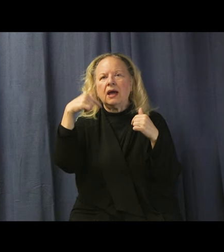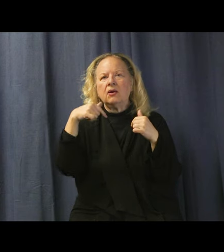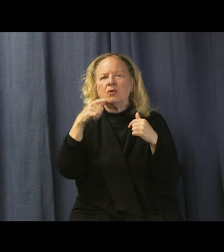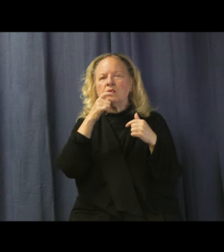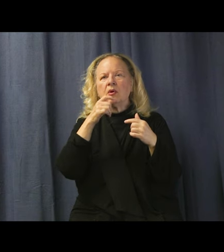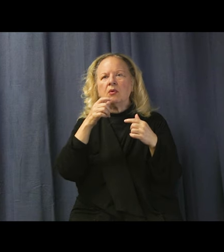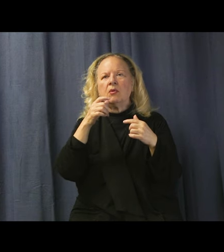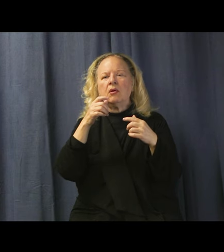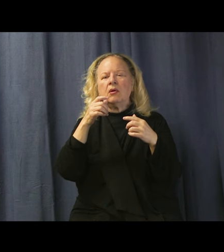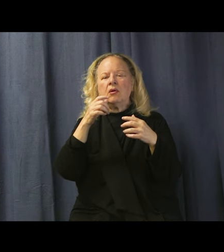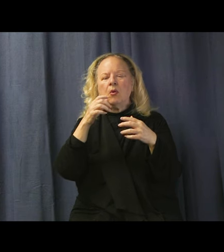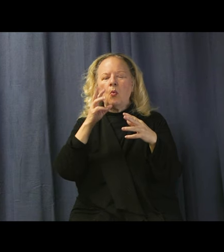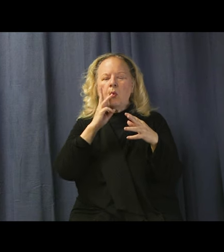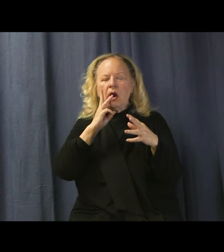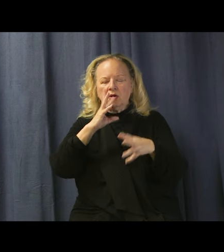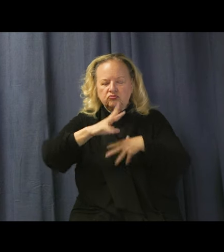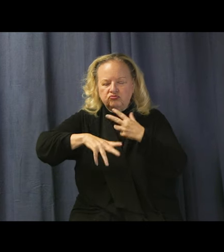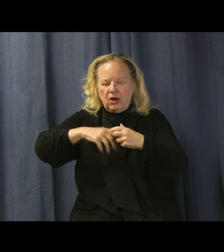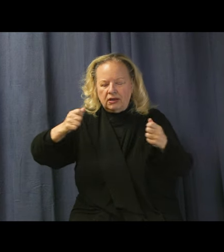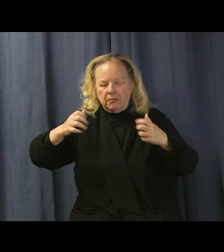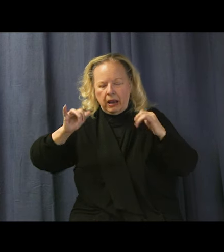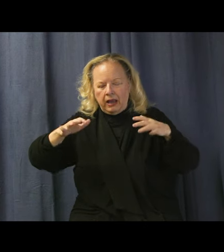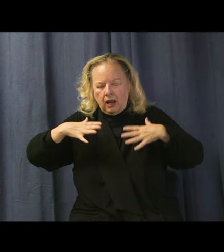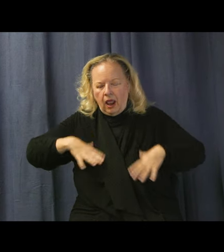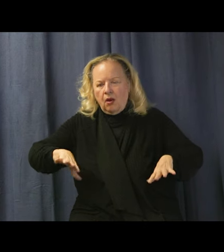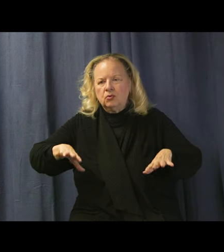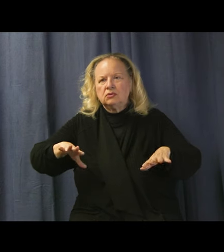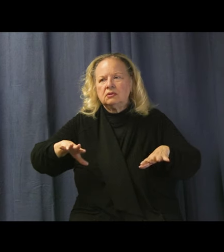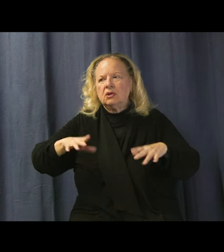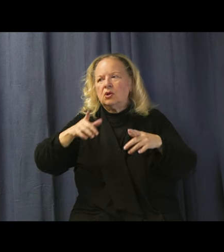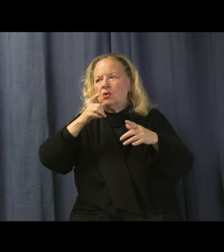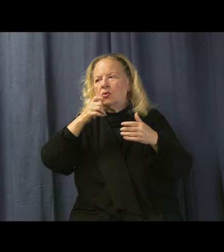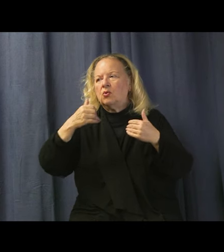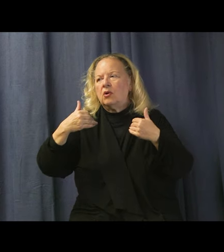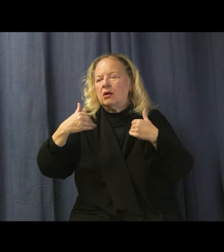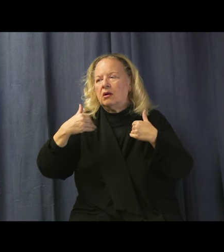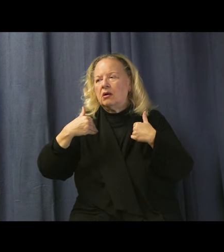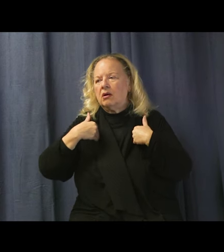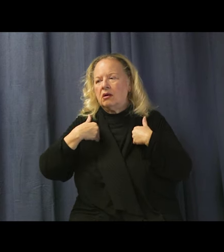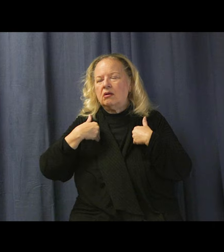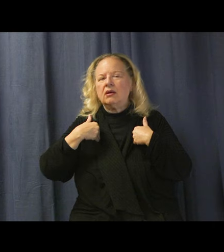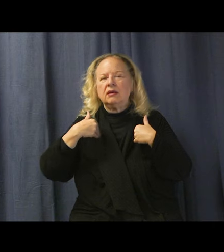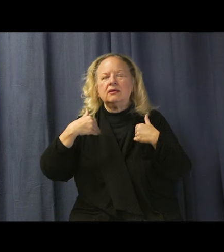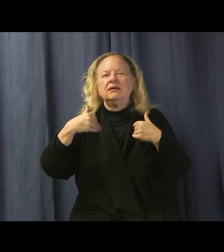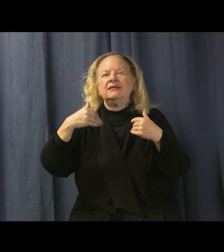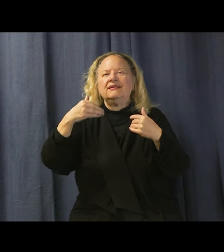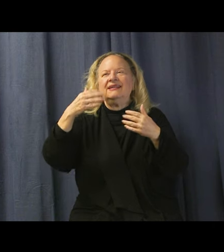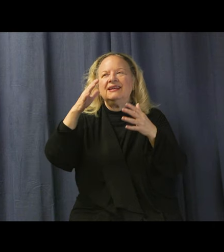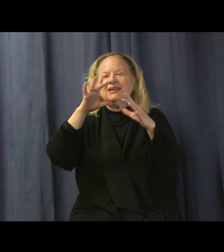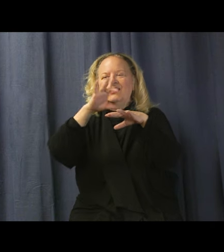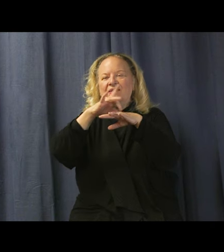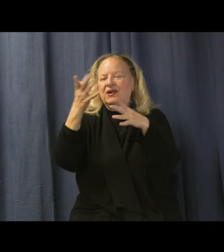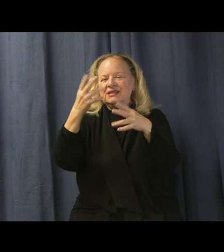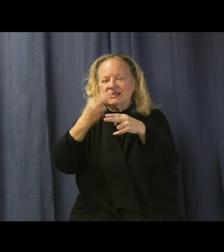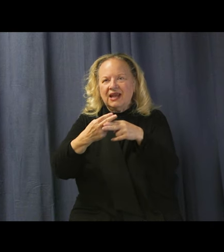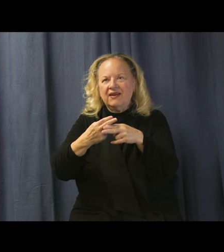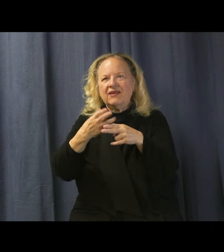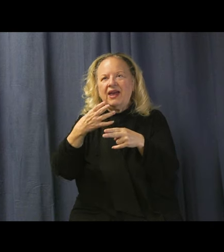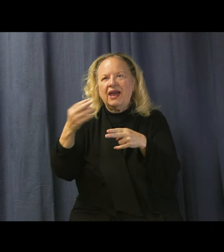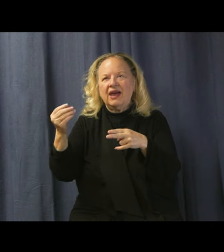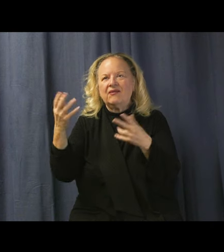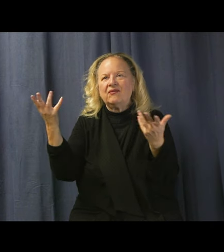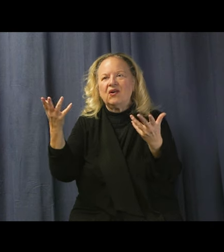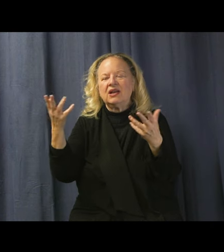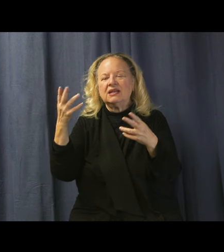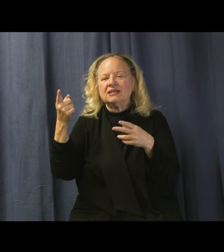his fist? Who wrapped up the waters in a garment? Who has established the ends of the earth? What is his name? And